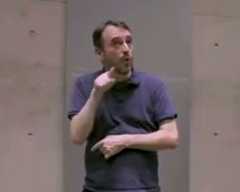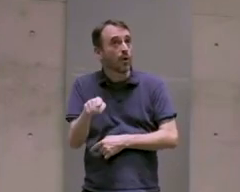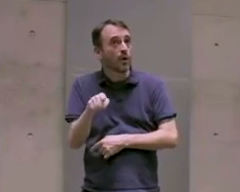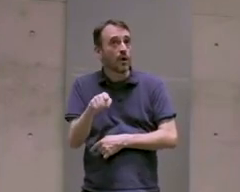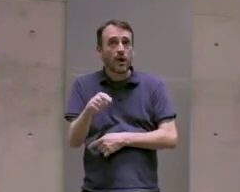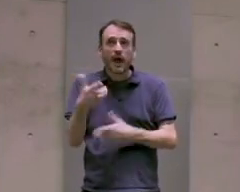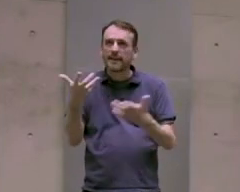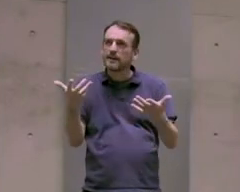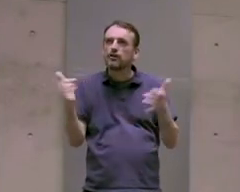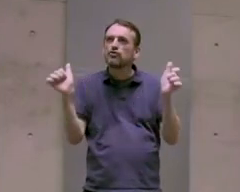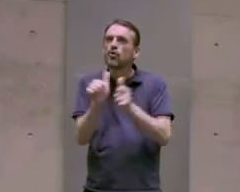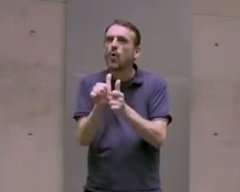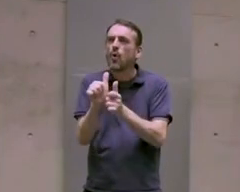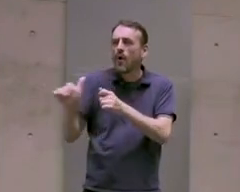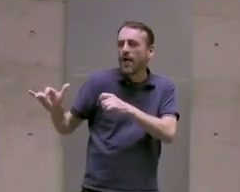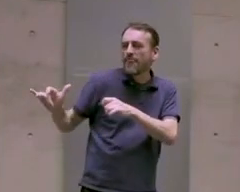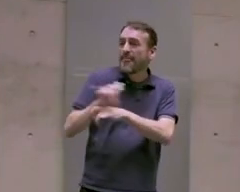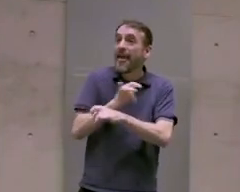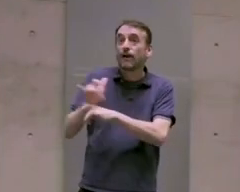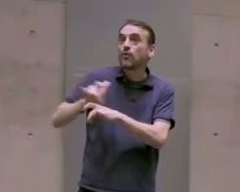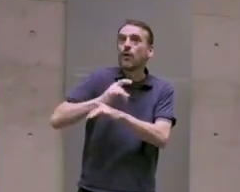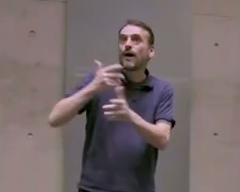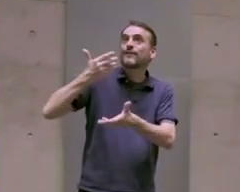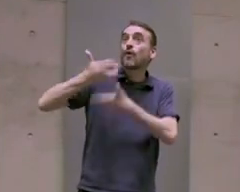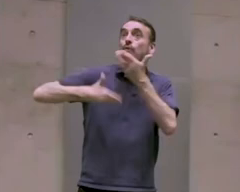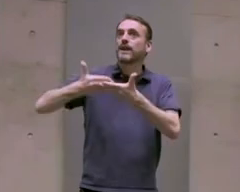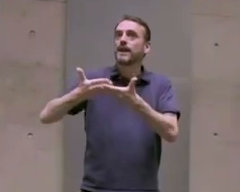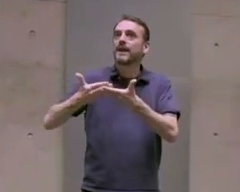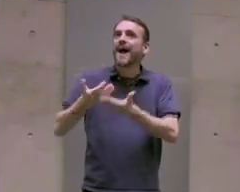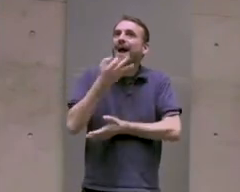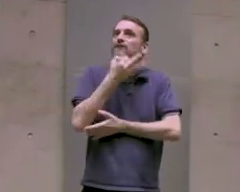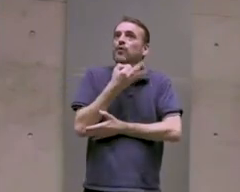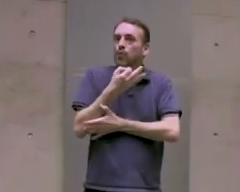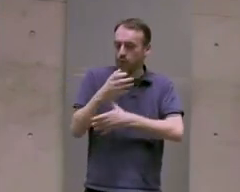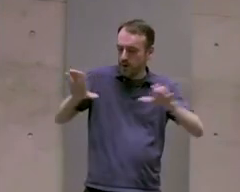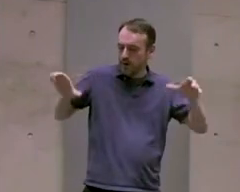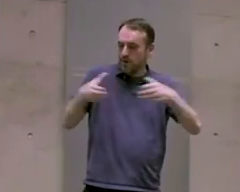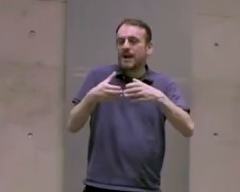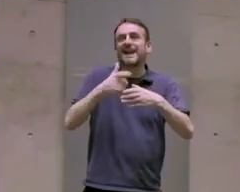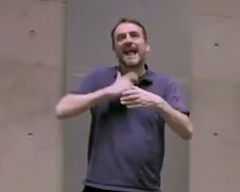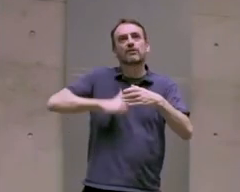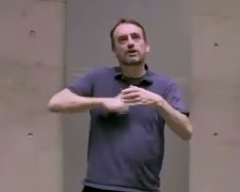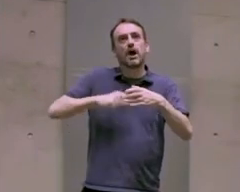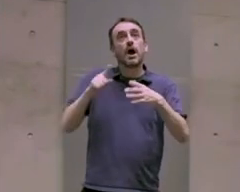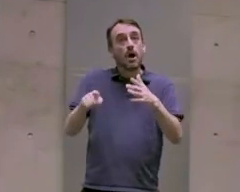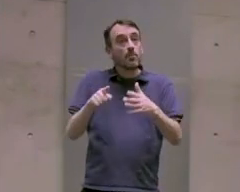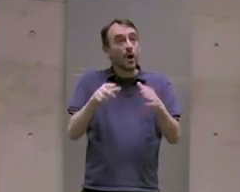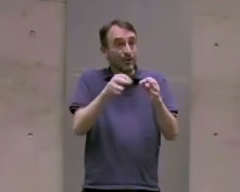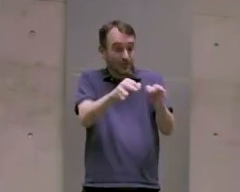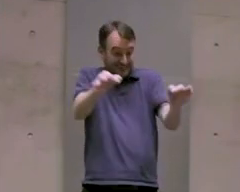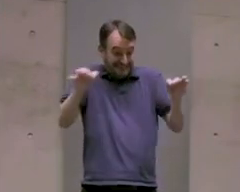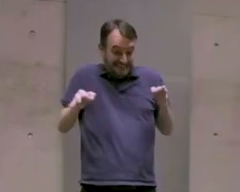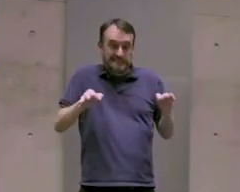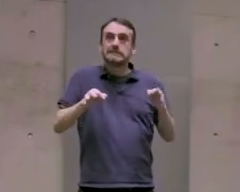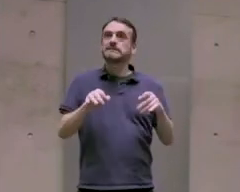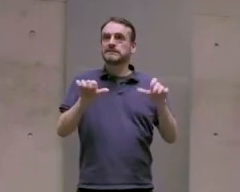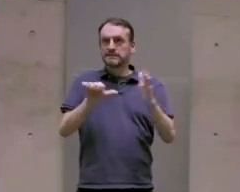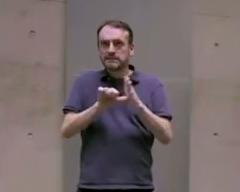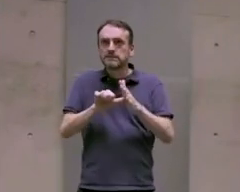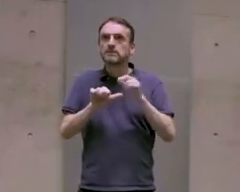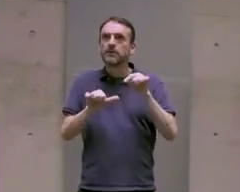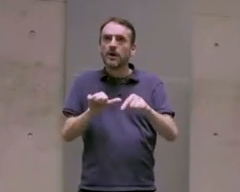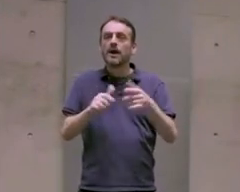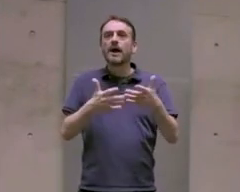little theatrical story about specific small number of characters. I think it can feel very constraining though, and definitely when we're making games that last a bit